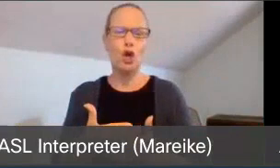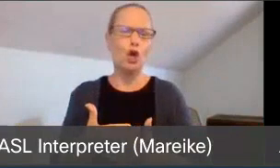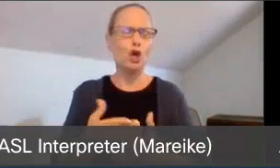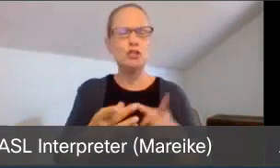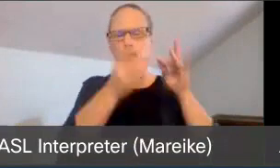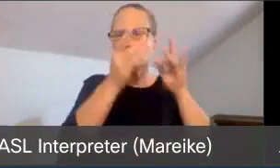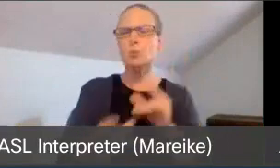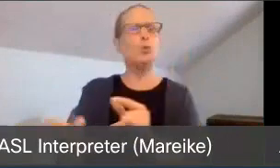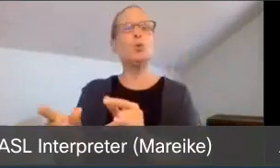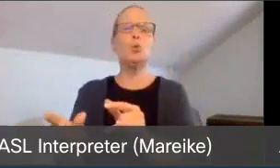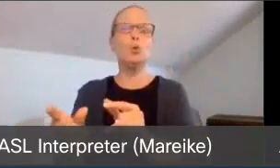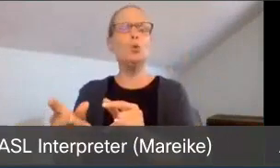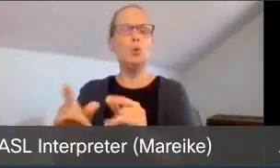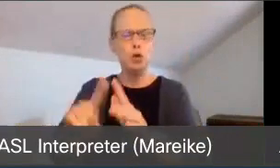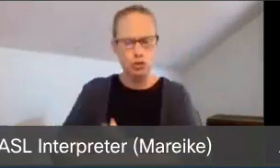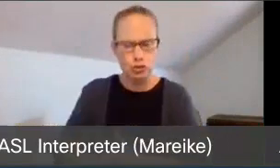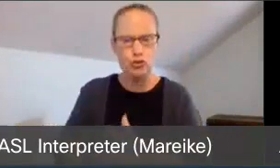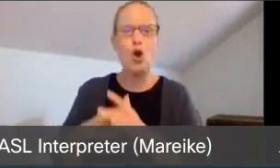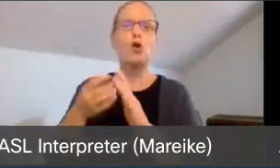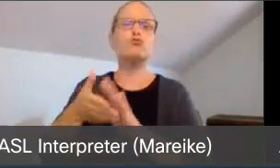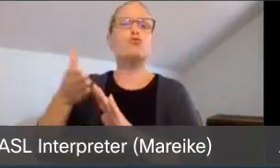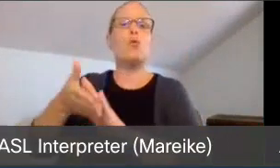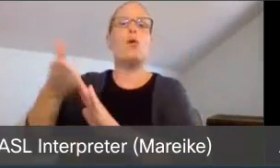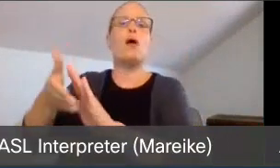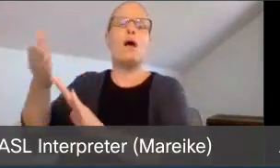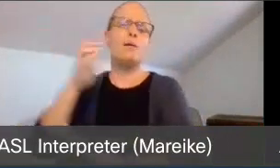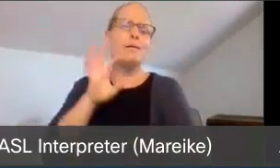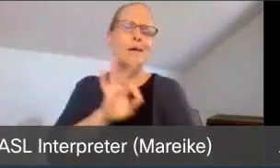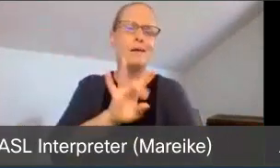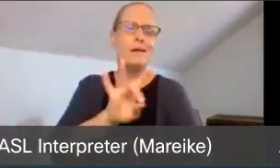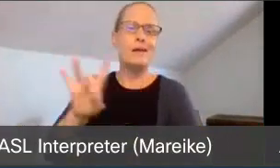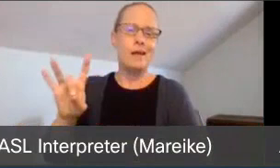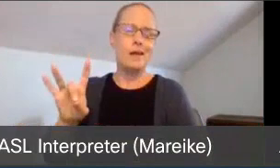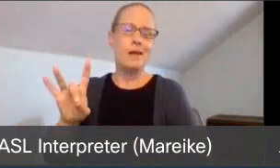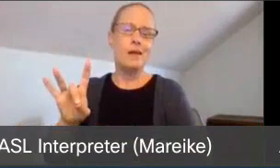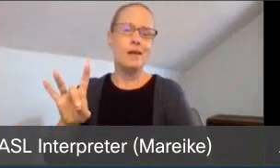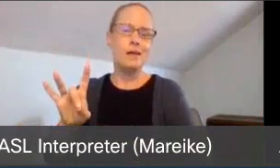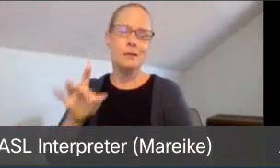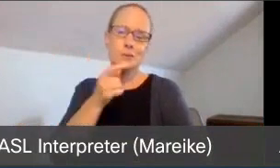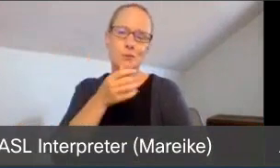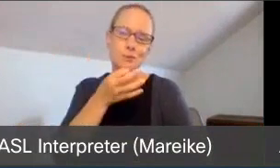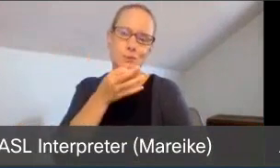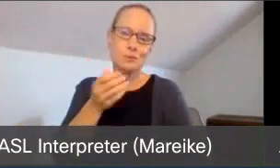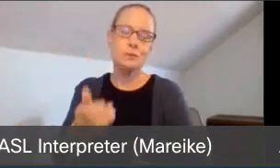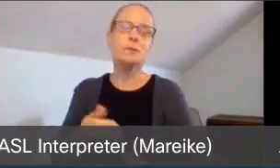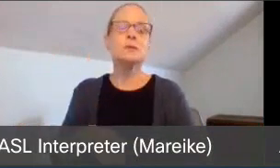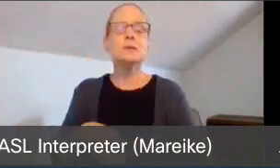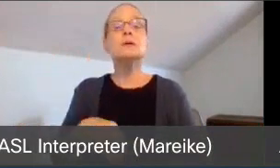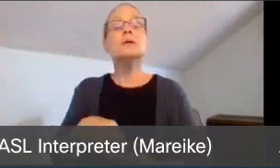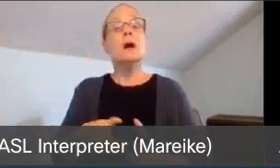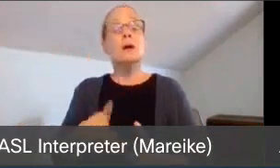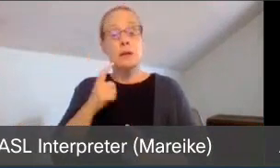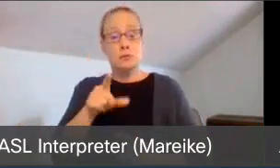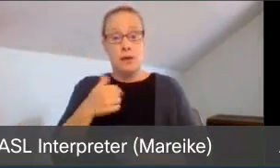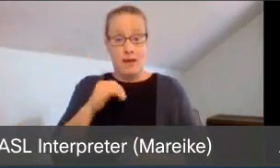smooth rollout for 988 as we move forward. So, but it was because we have this piece in place